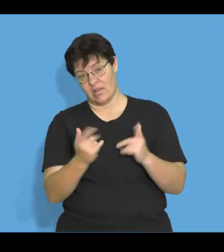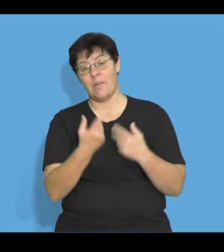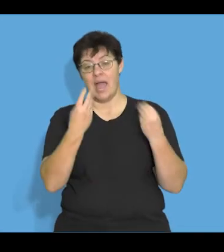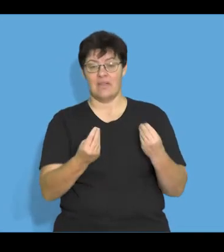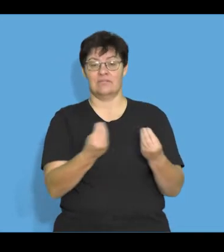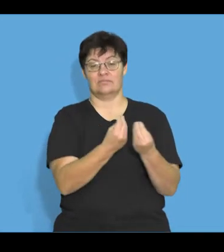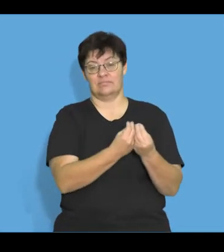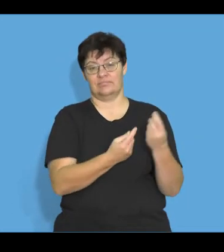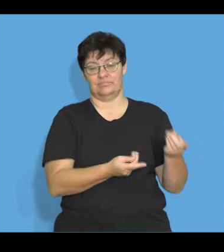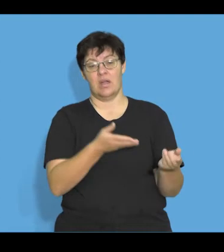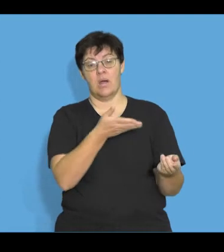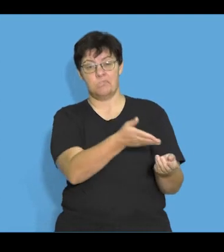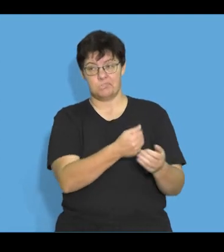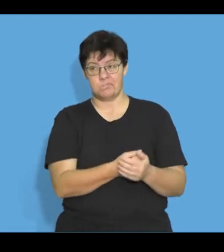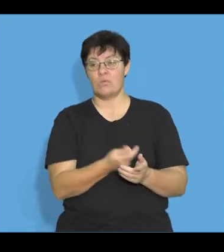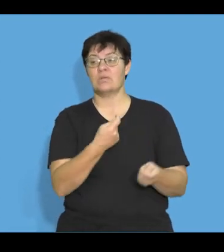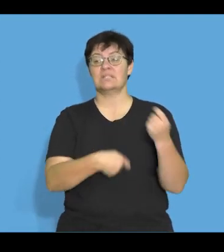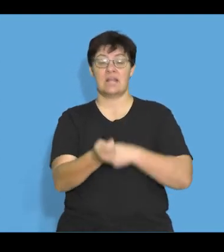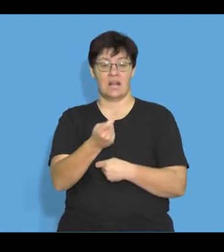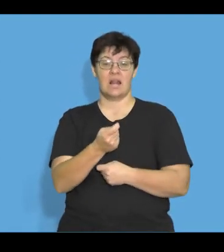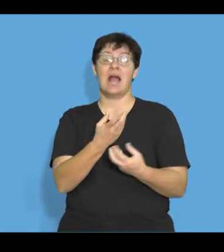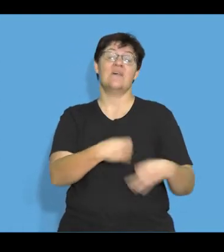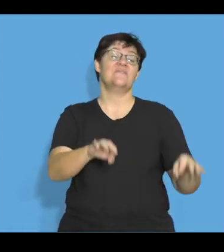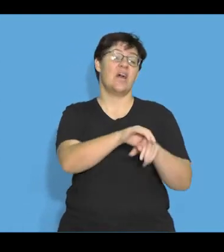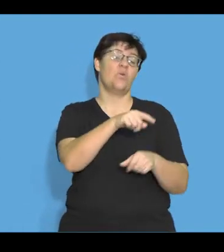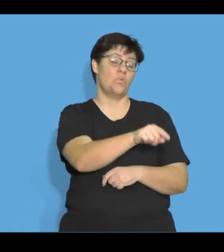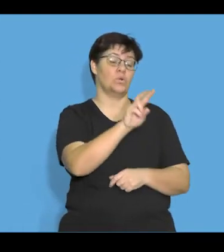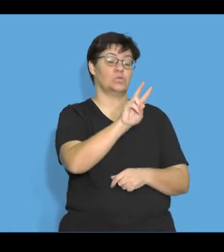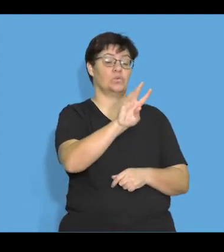or goods available to resale to the value of